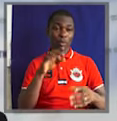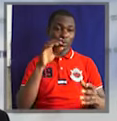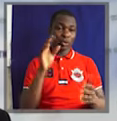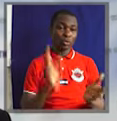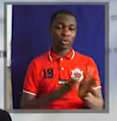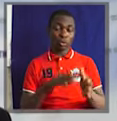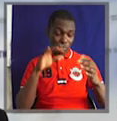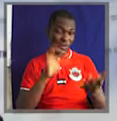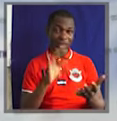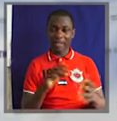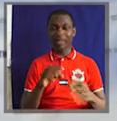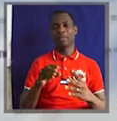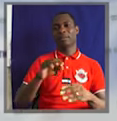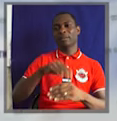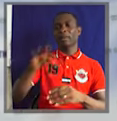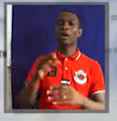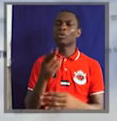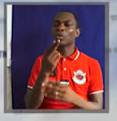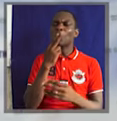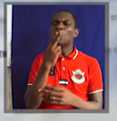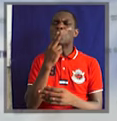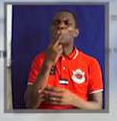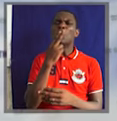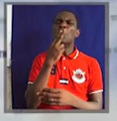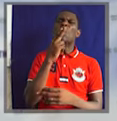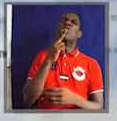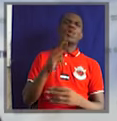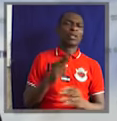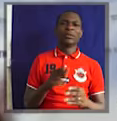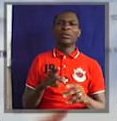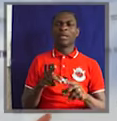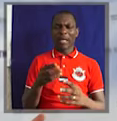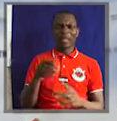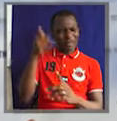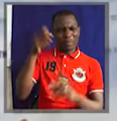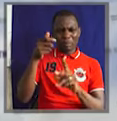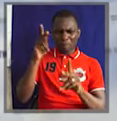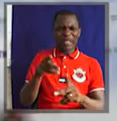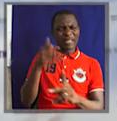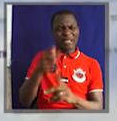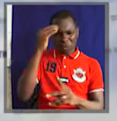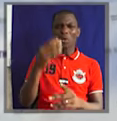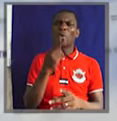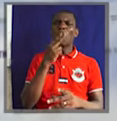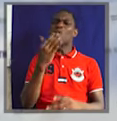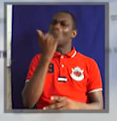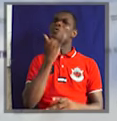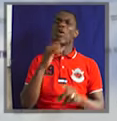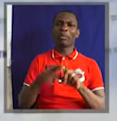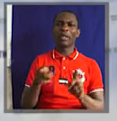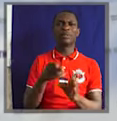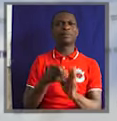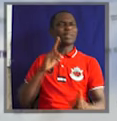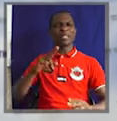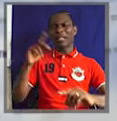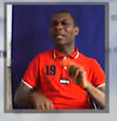uye. Adia woye no, onwa tumi hunsa adia miye, enye, nansu wuntumi ya. Wuntumi control ni hon. Meda